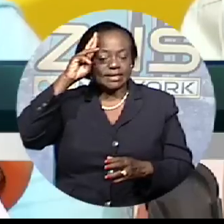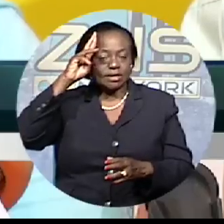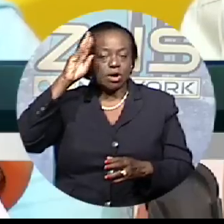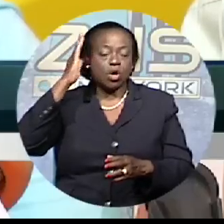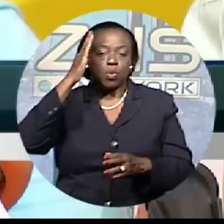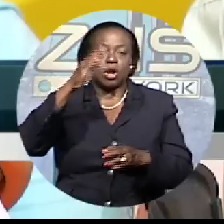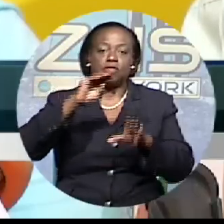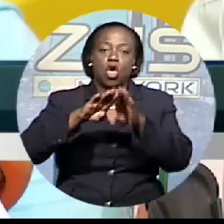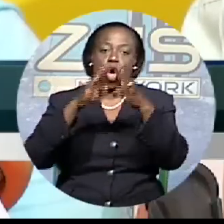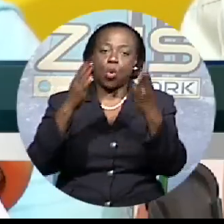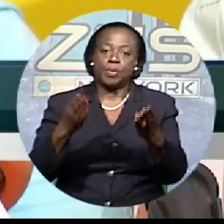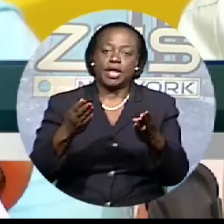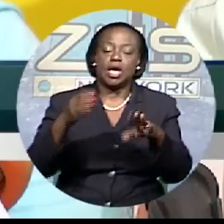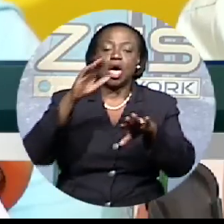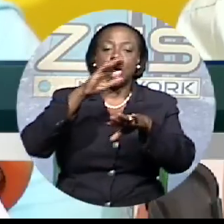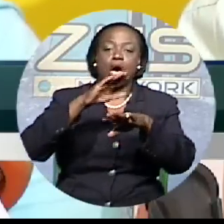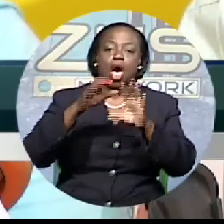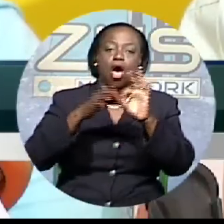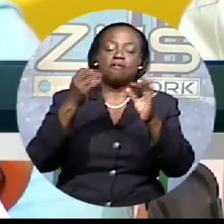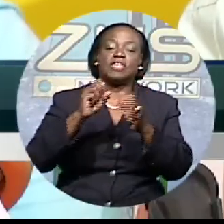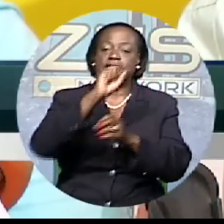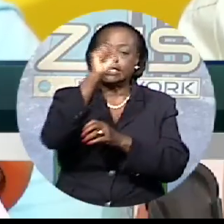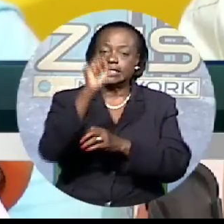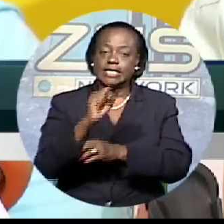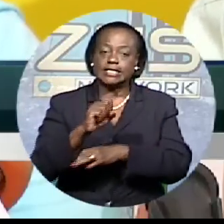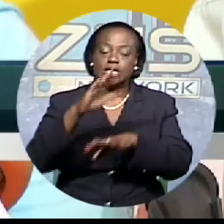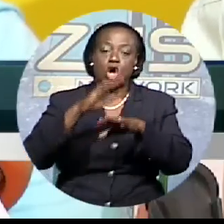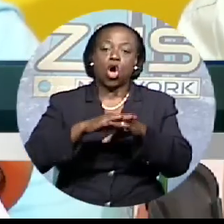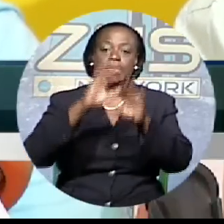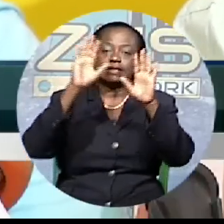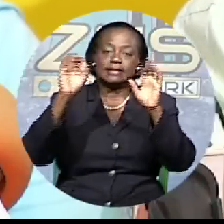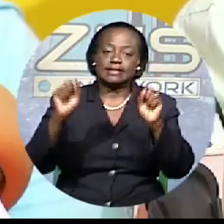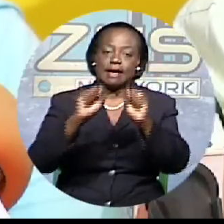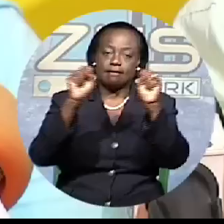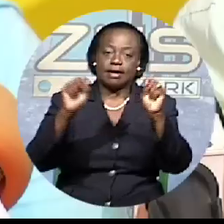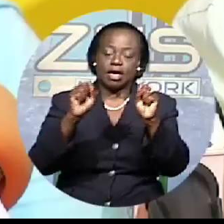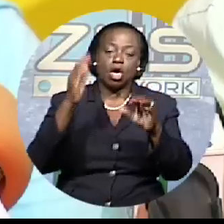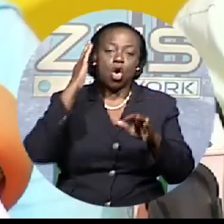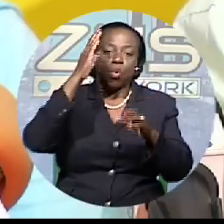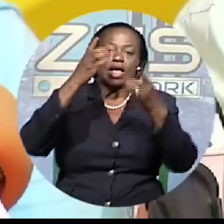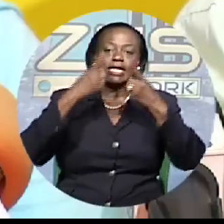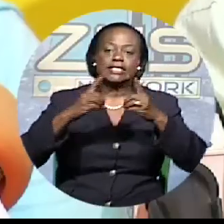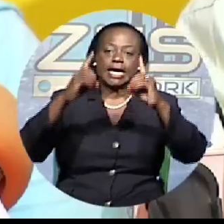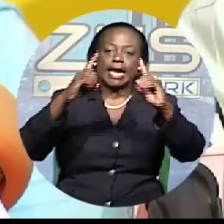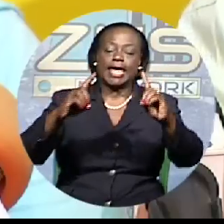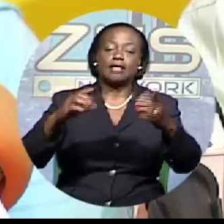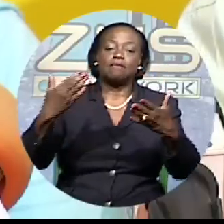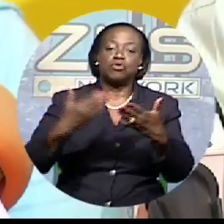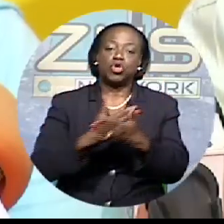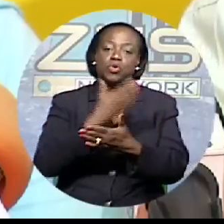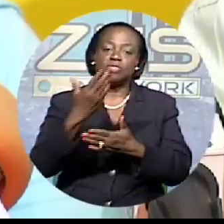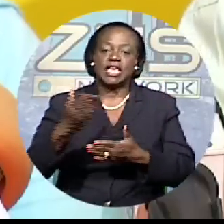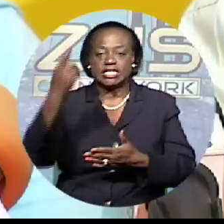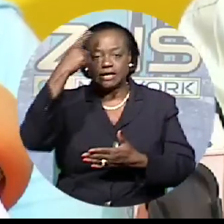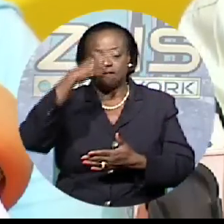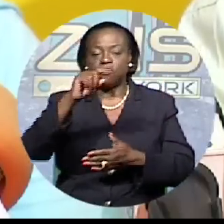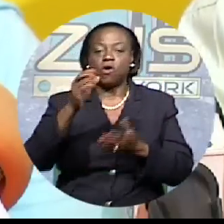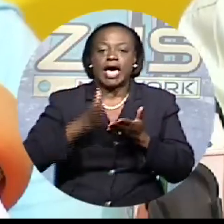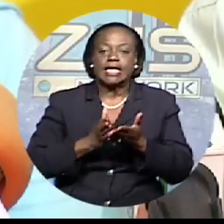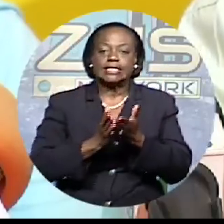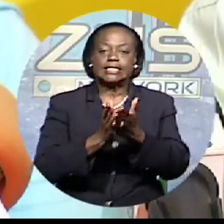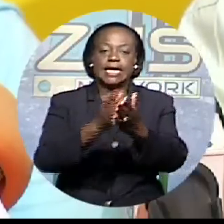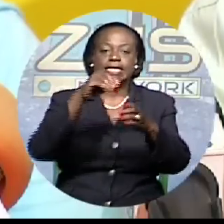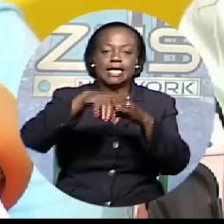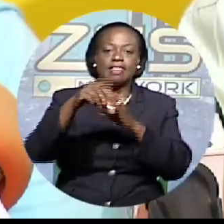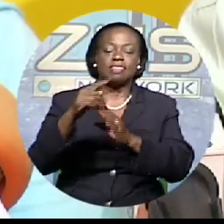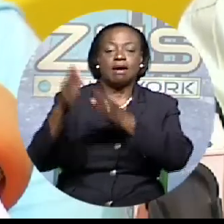season on Saturday, we'll declare some new initiatives and opportunities for sailors within the Bahamas that